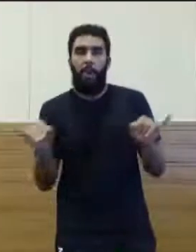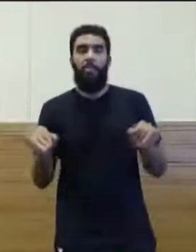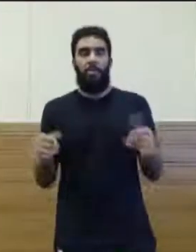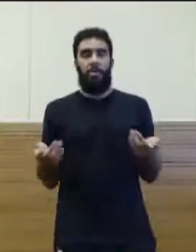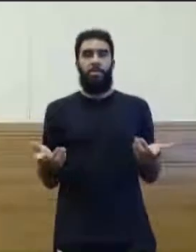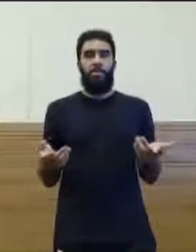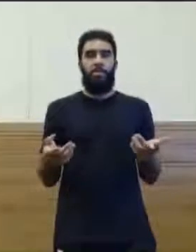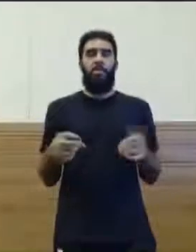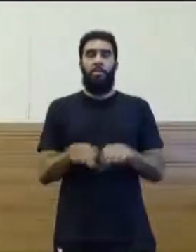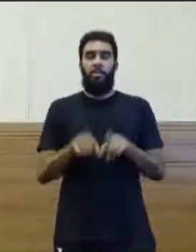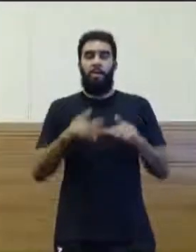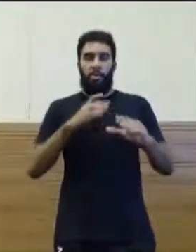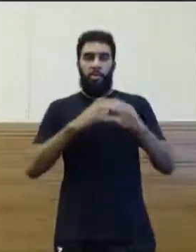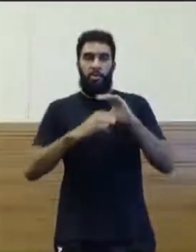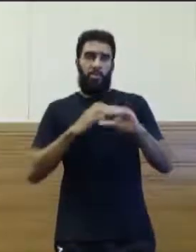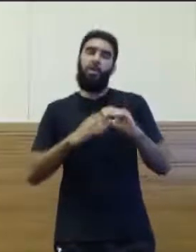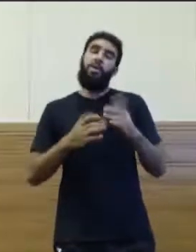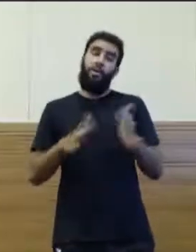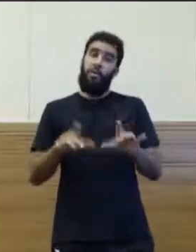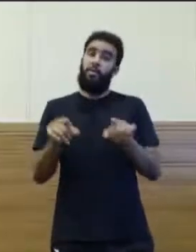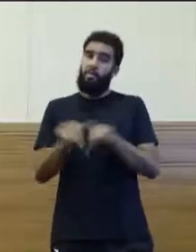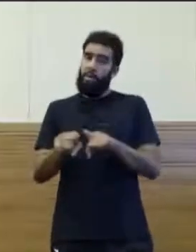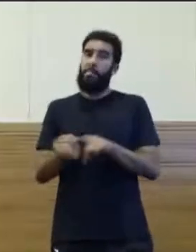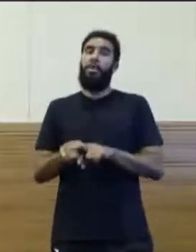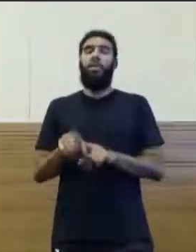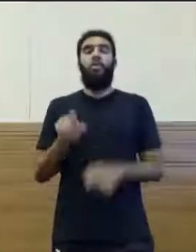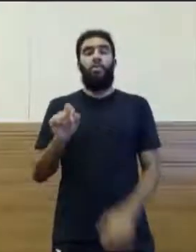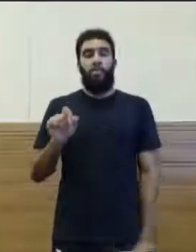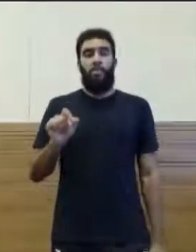was published, there was a lot of media coverage.